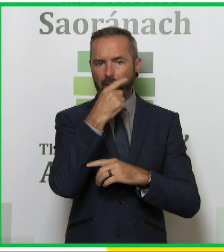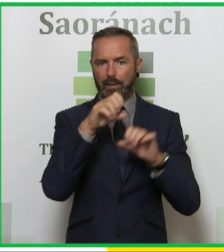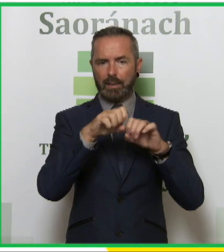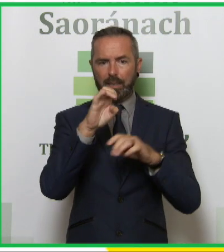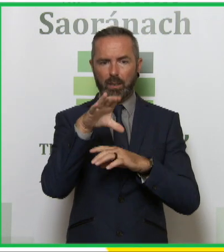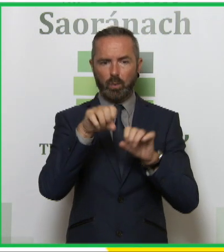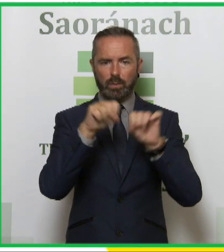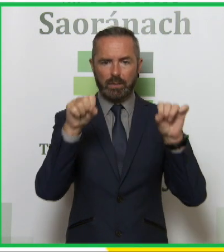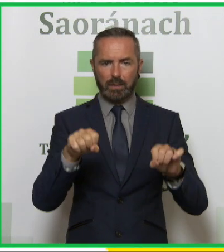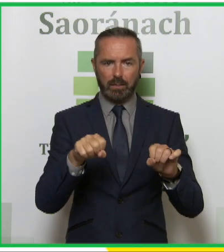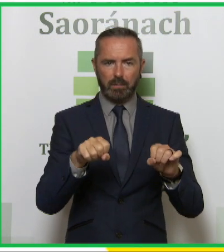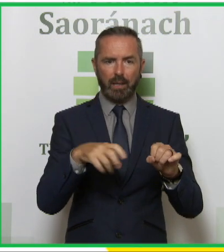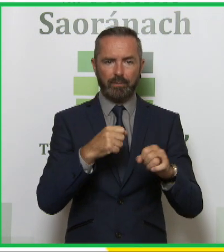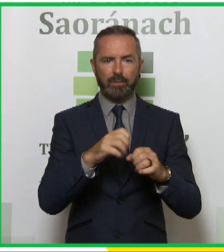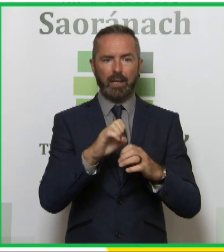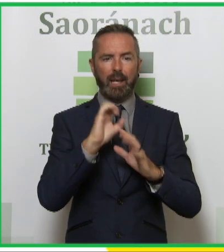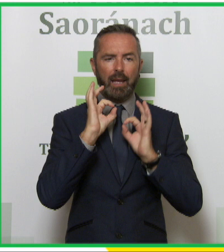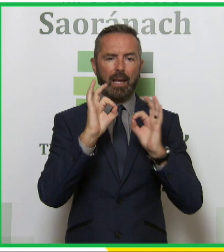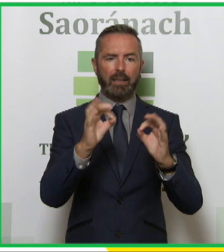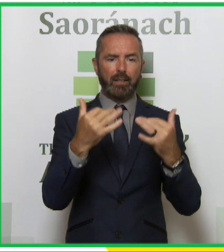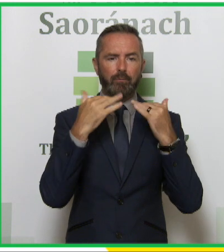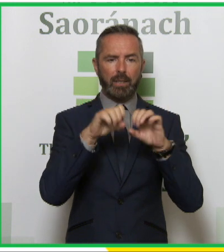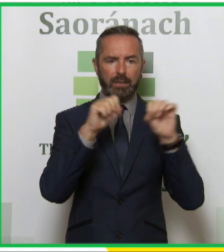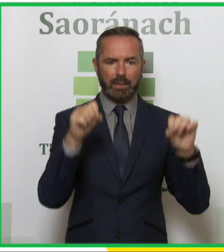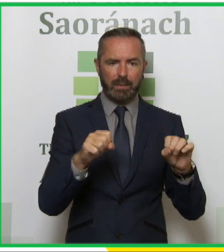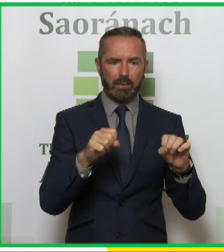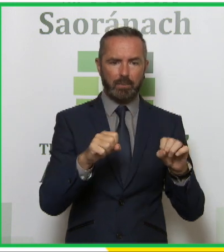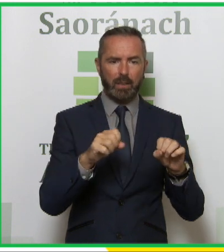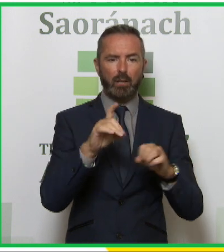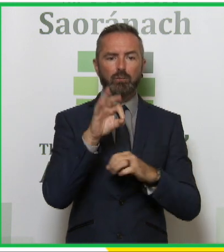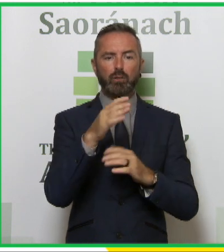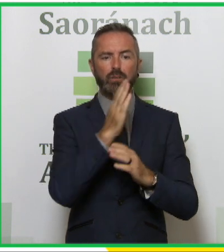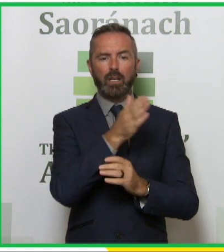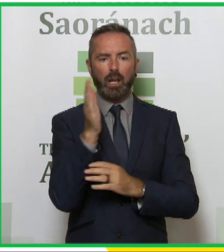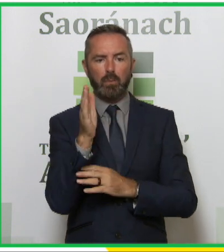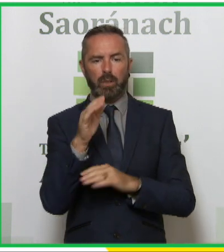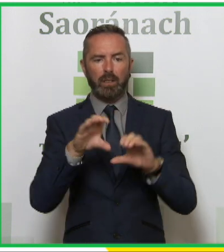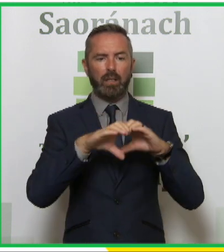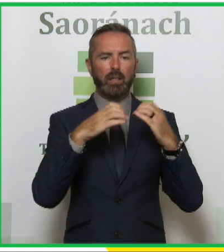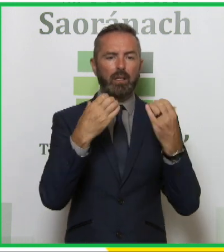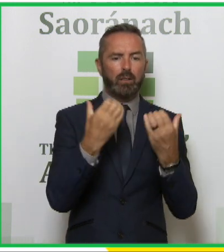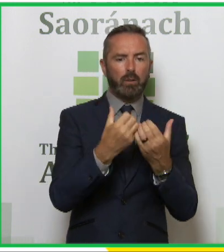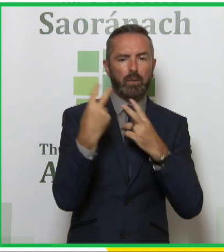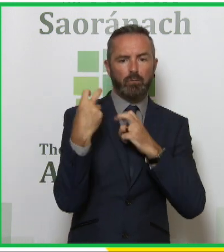Drugs Library, a committed community of researchers, and other